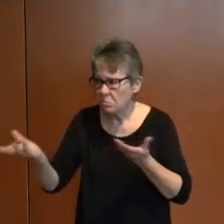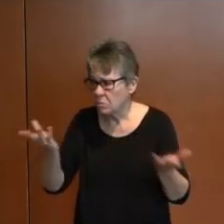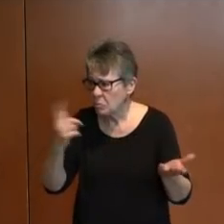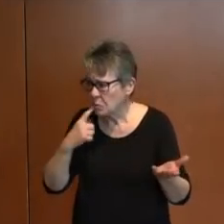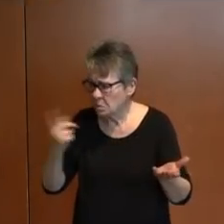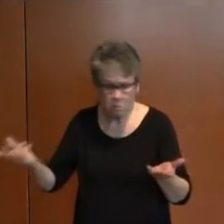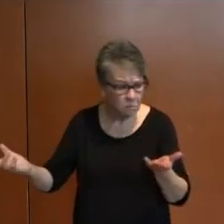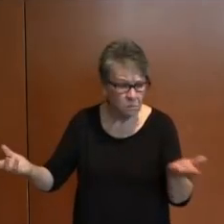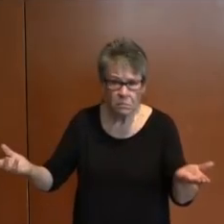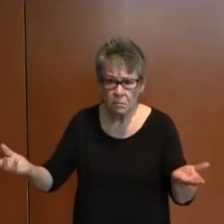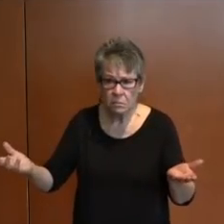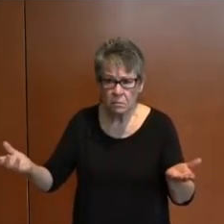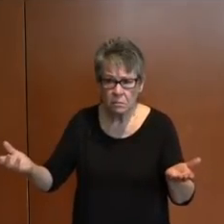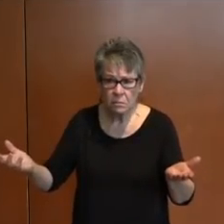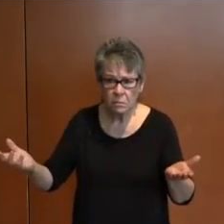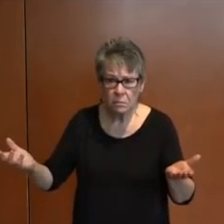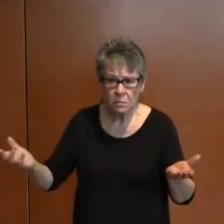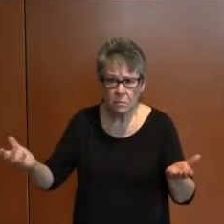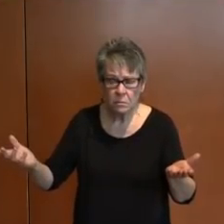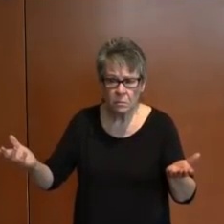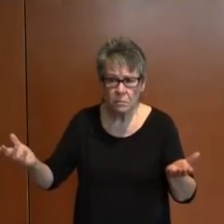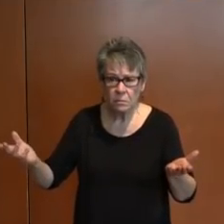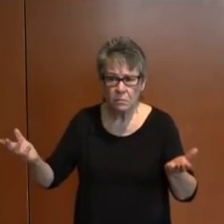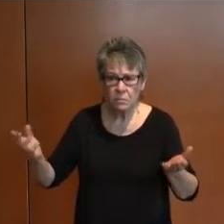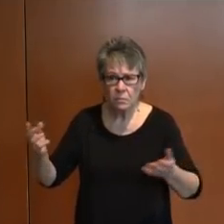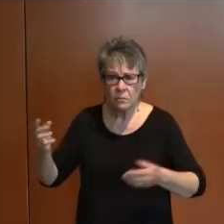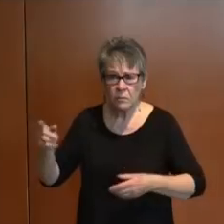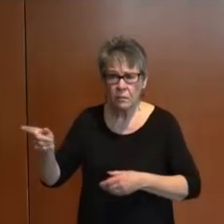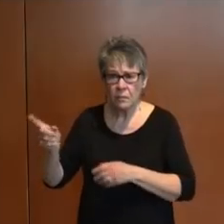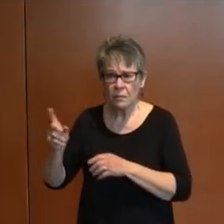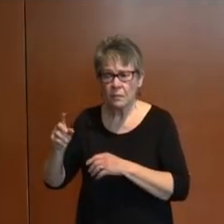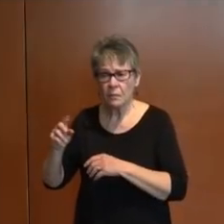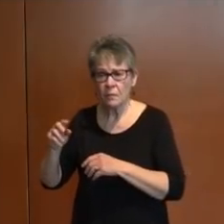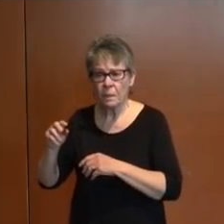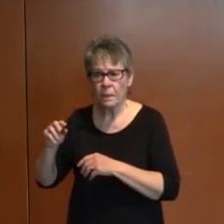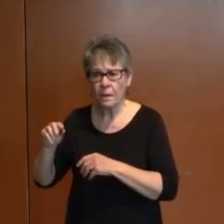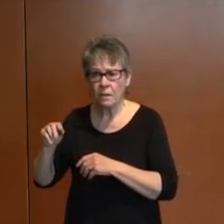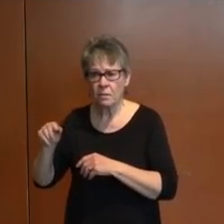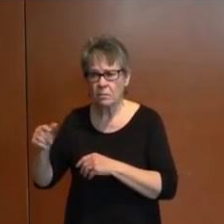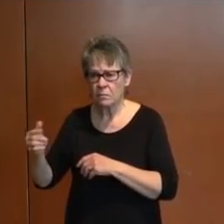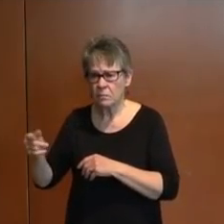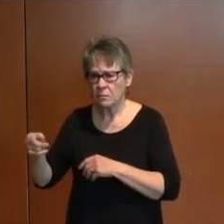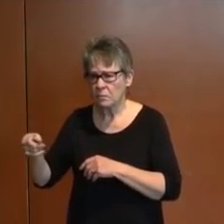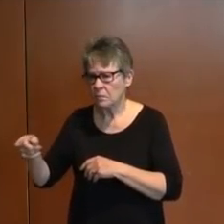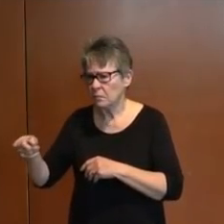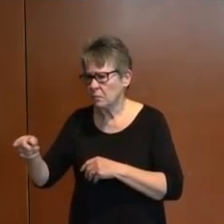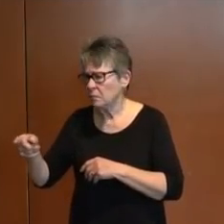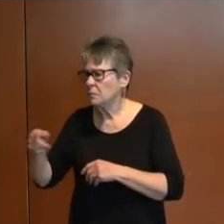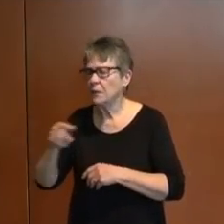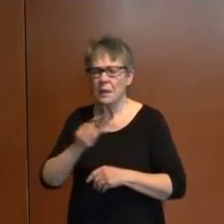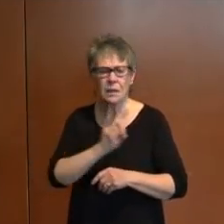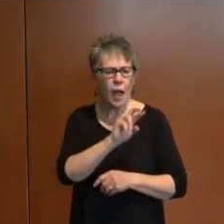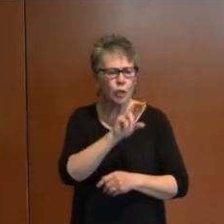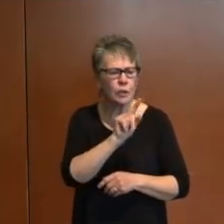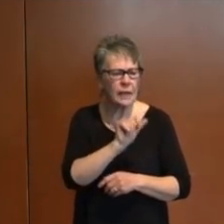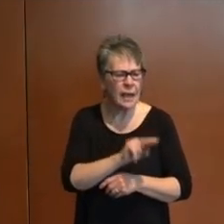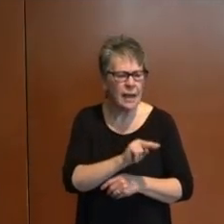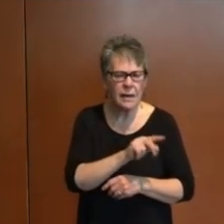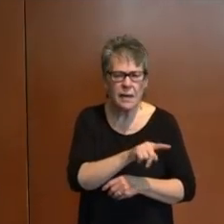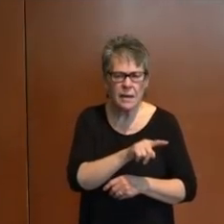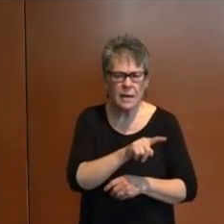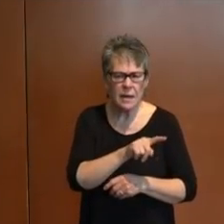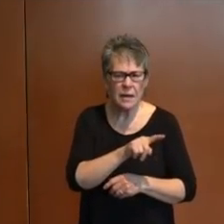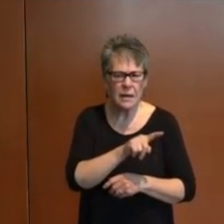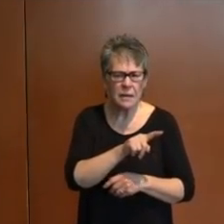Christina. I could guarantee you Pat and I aren't going to have an acceptable answer there. So for the first question